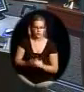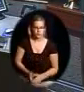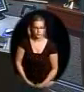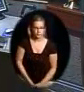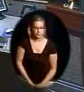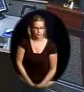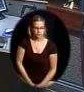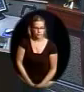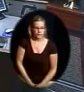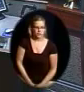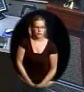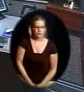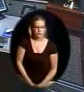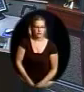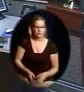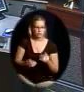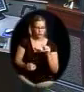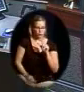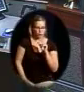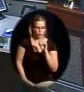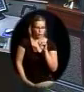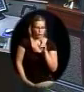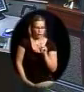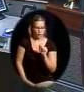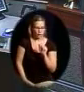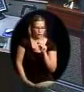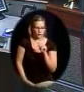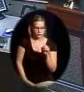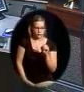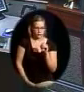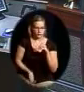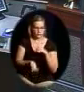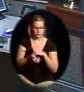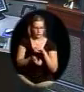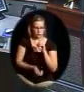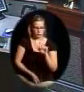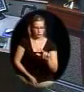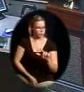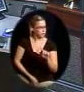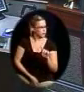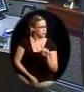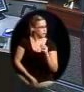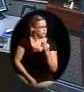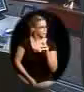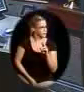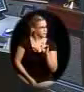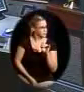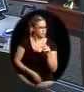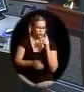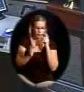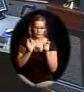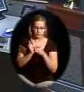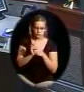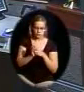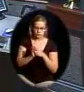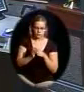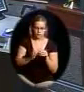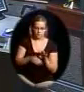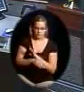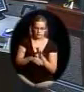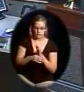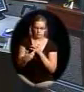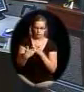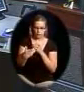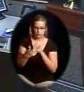So with that, Laura Lee and Dr. All and Ms. Wilhelm and Mr. Smith will do business recognitions first, our business partners